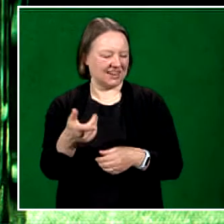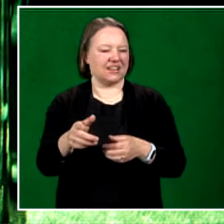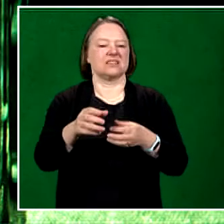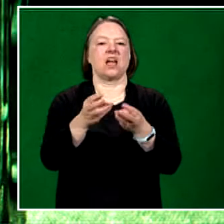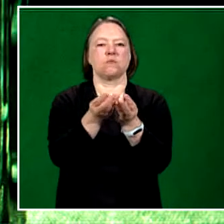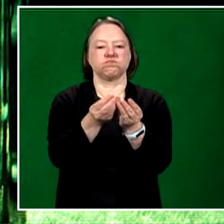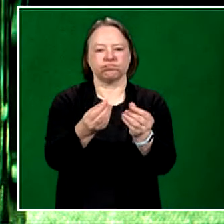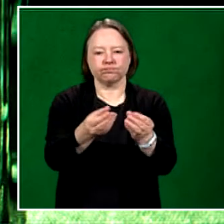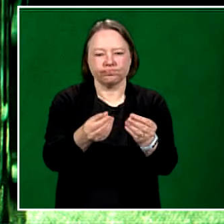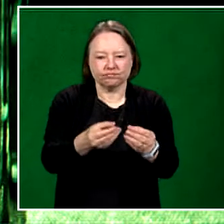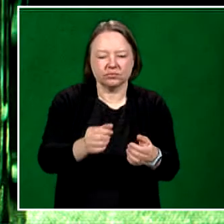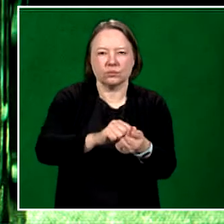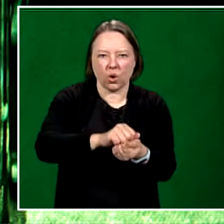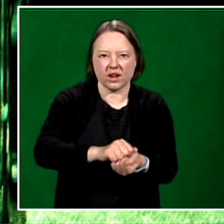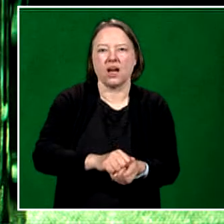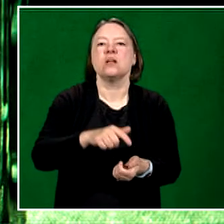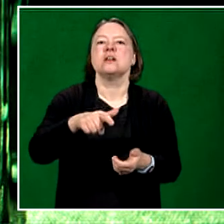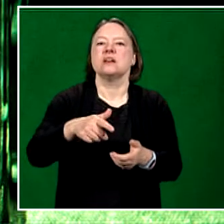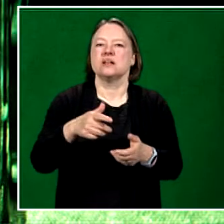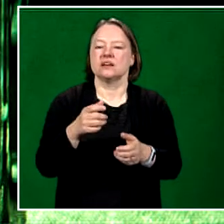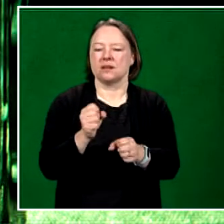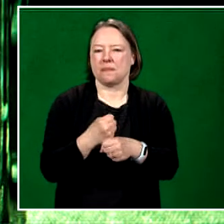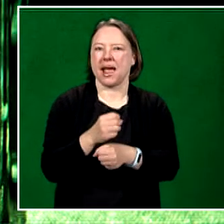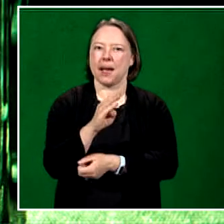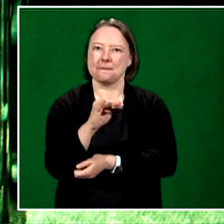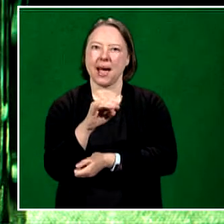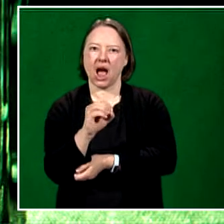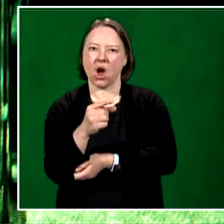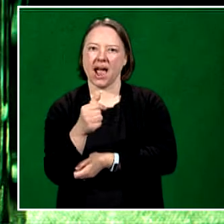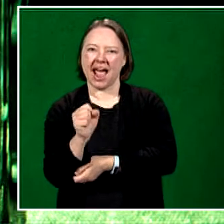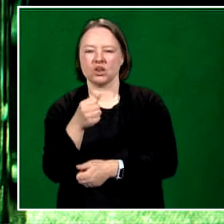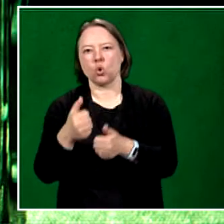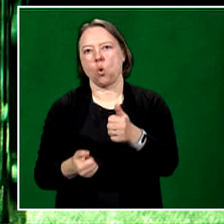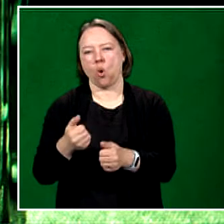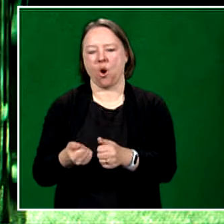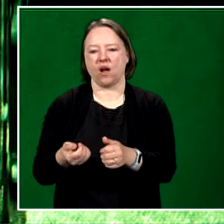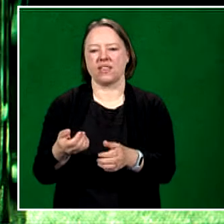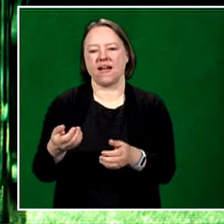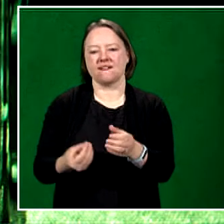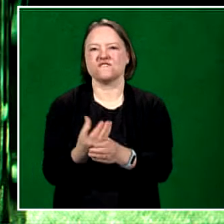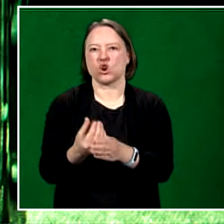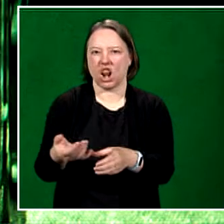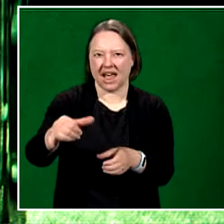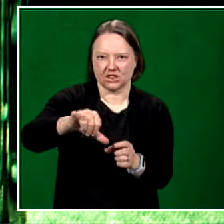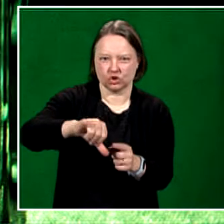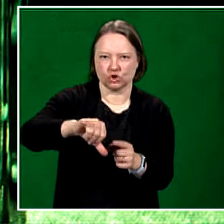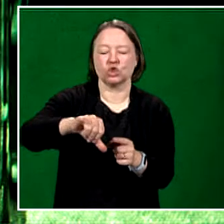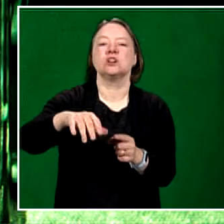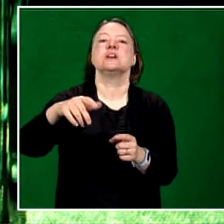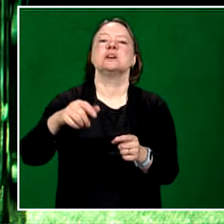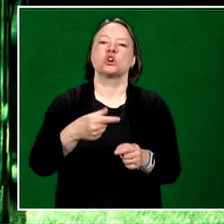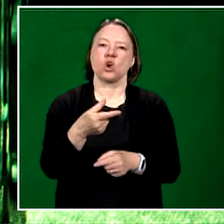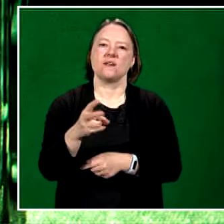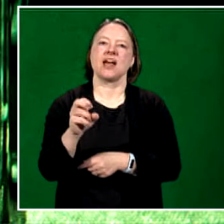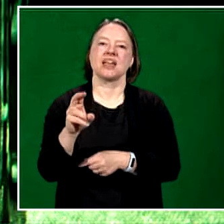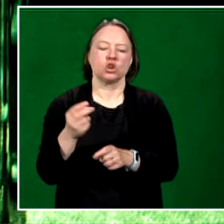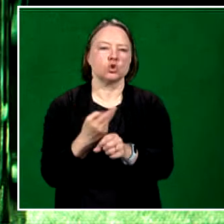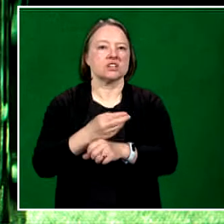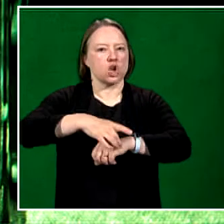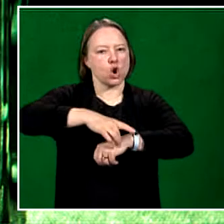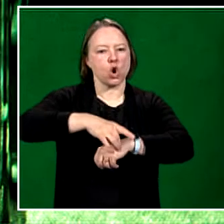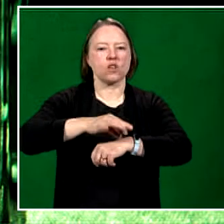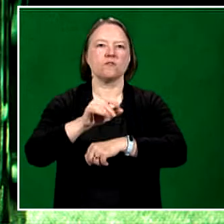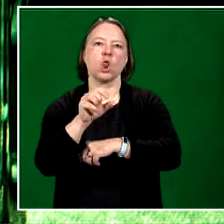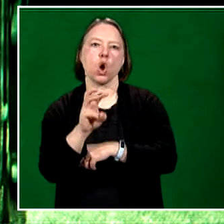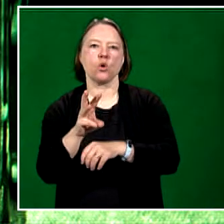oxygen, and this is to produce either biogas or biofertilizer. Now, Grand Valley will be using the earth flow system, and it